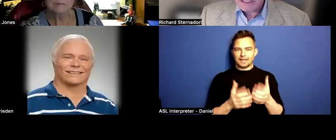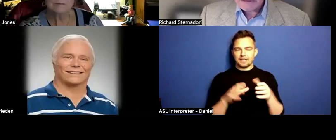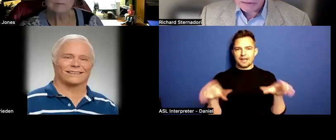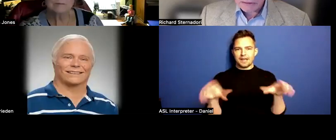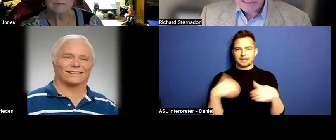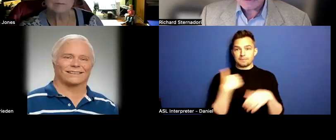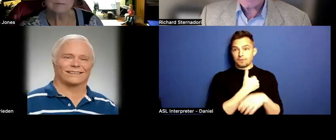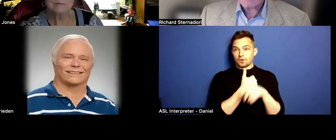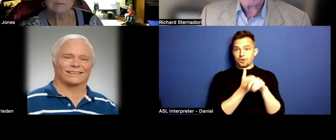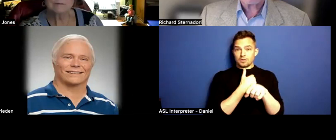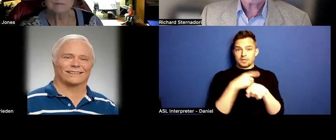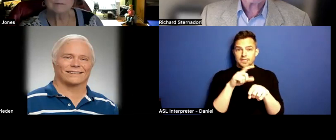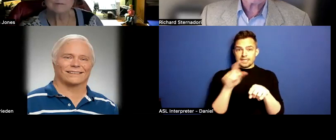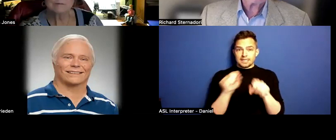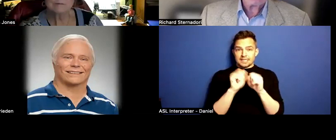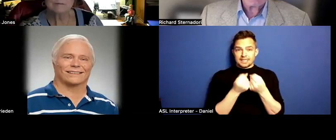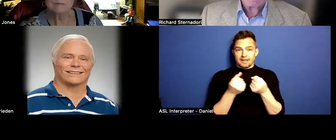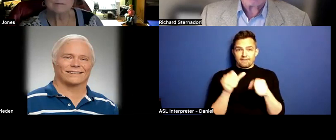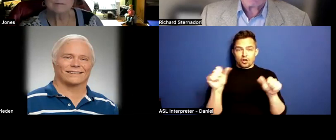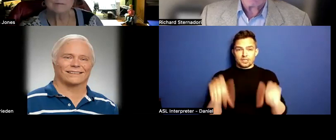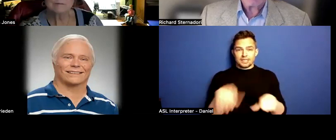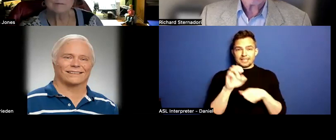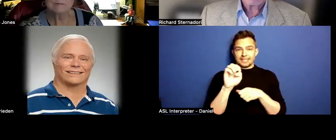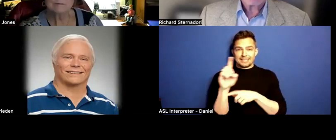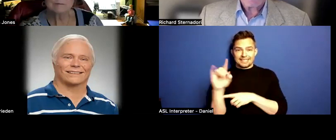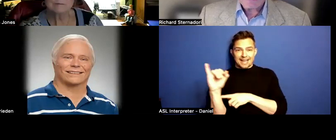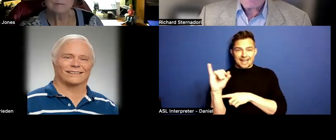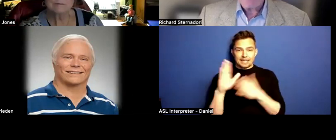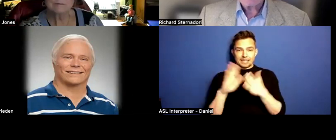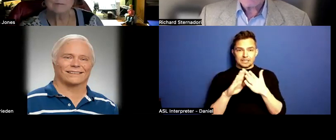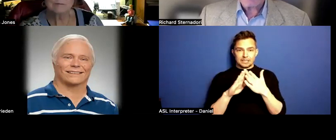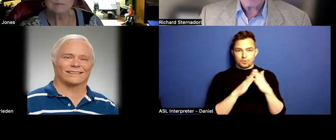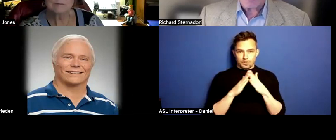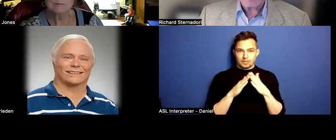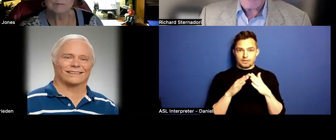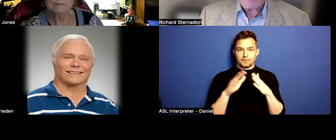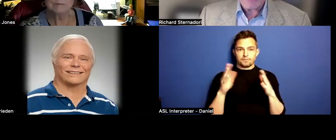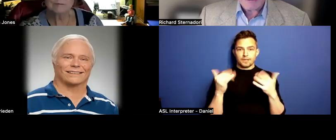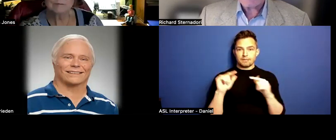the Texas Society of Architects EDI committee. Now let's go to